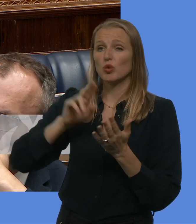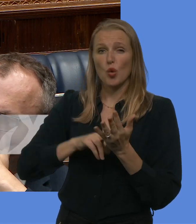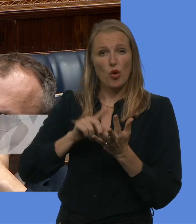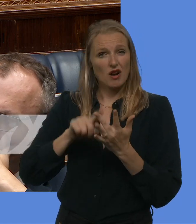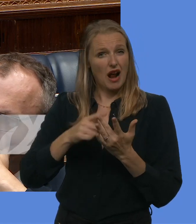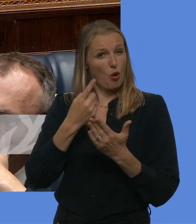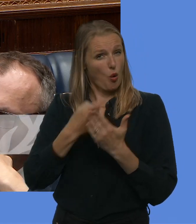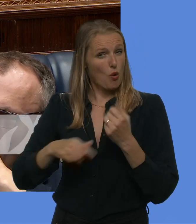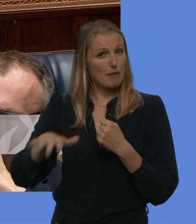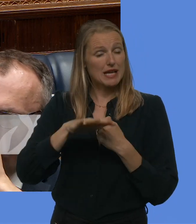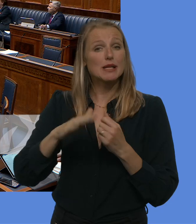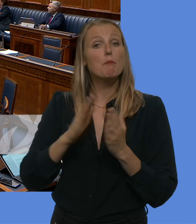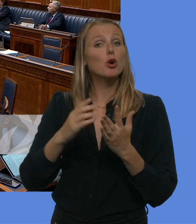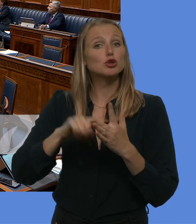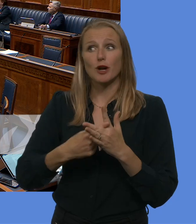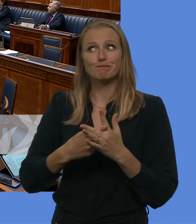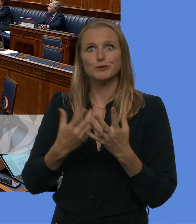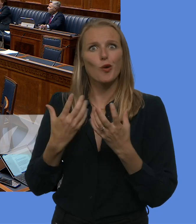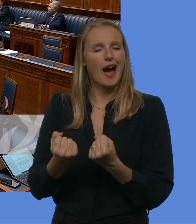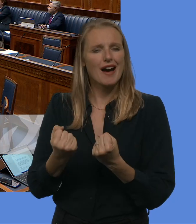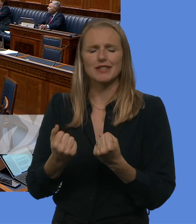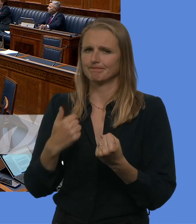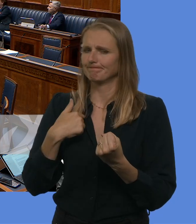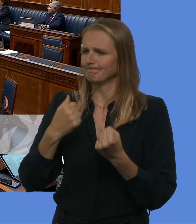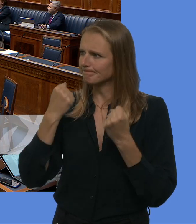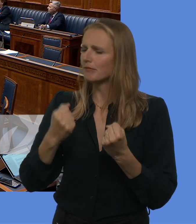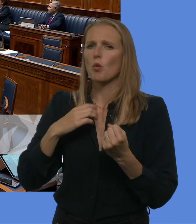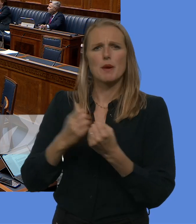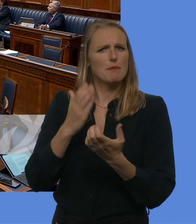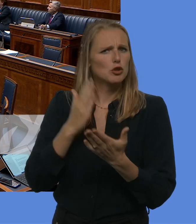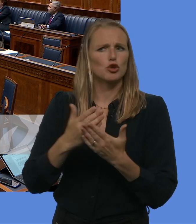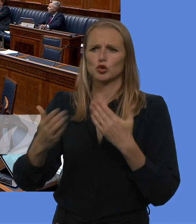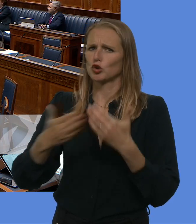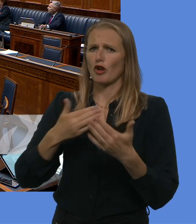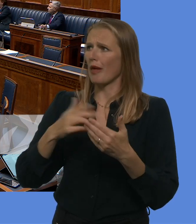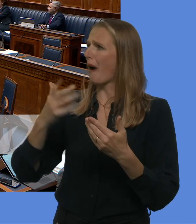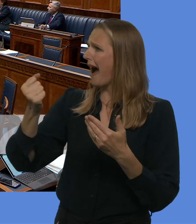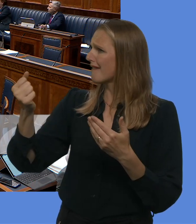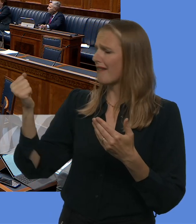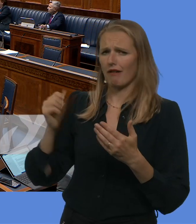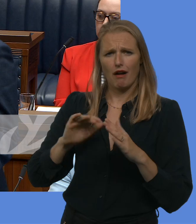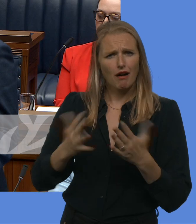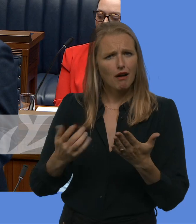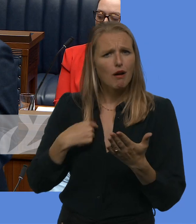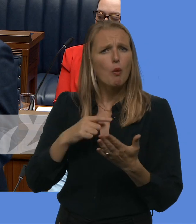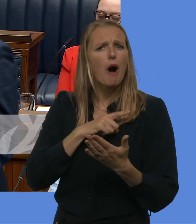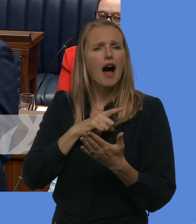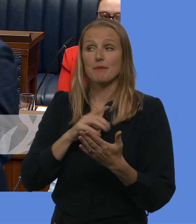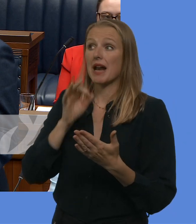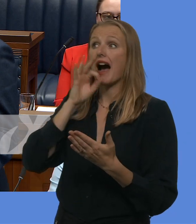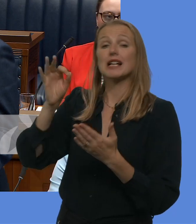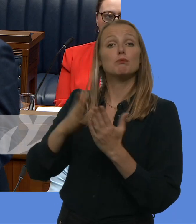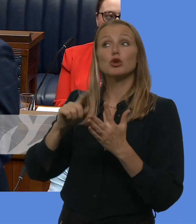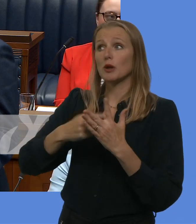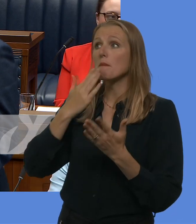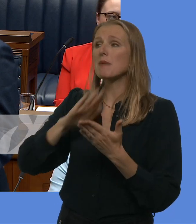not currently available, and I'm determined to address this inequality, and I've asked Book Start to submit a proposal to extend this important